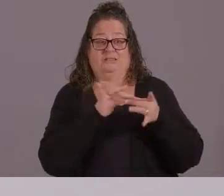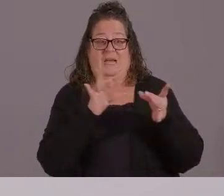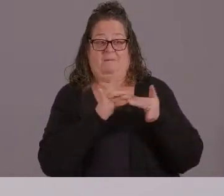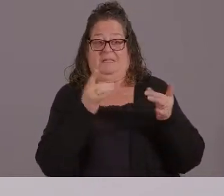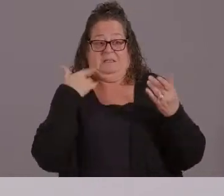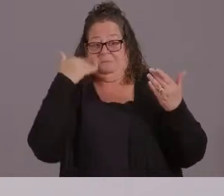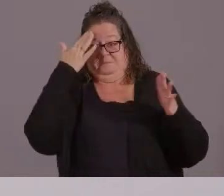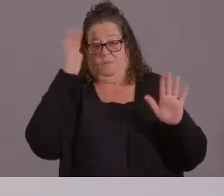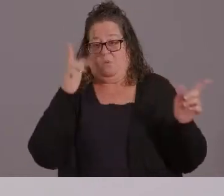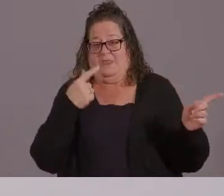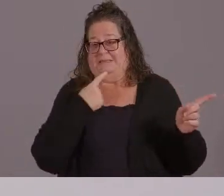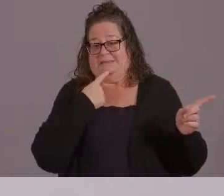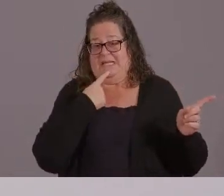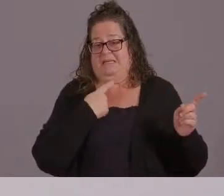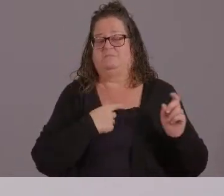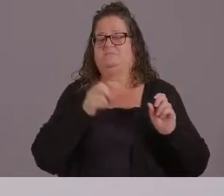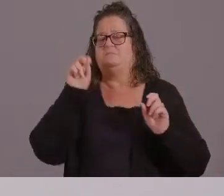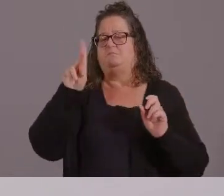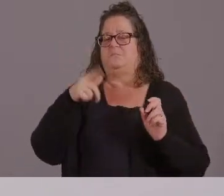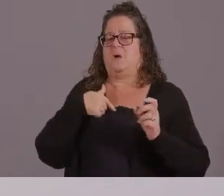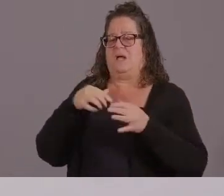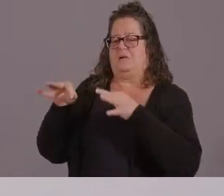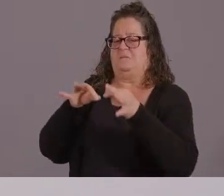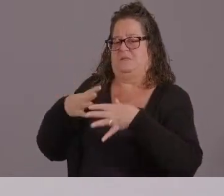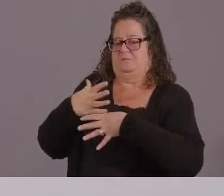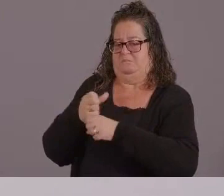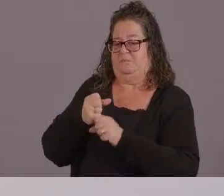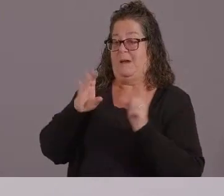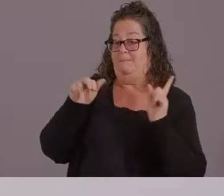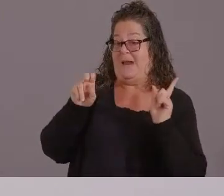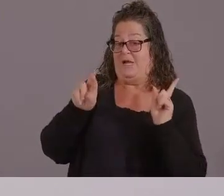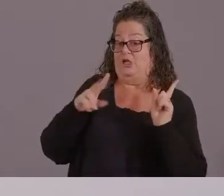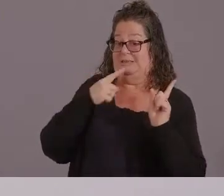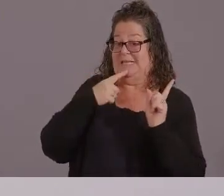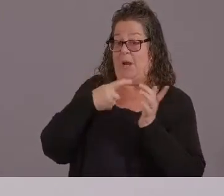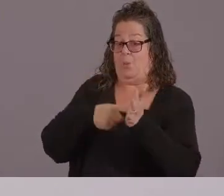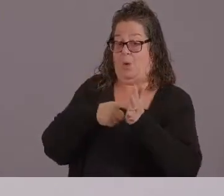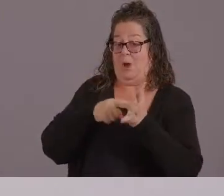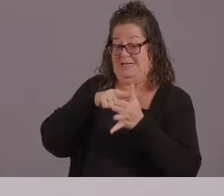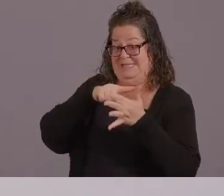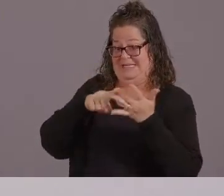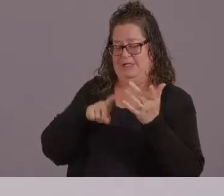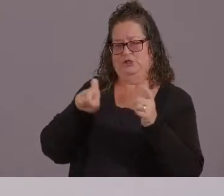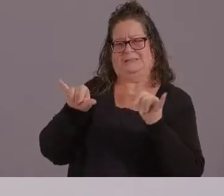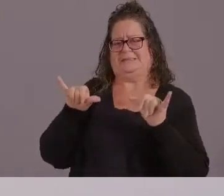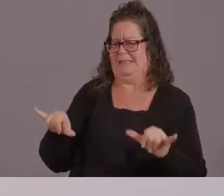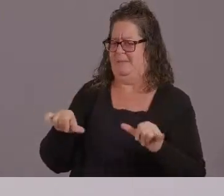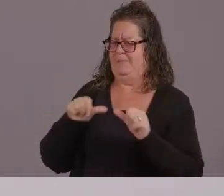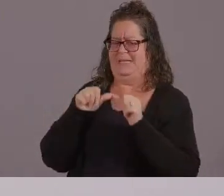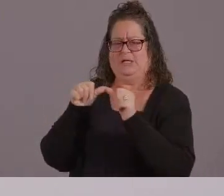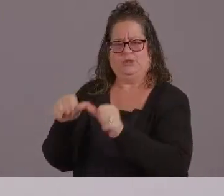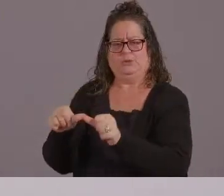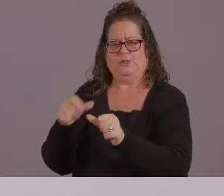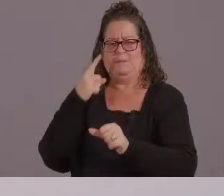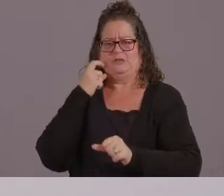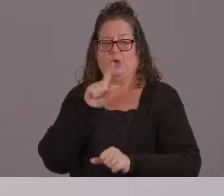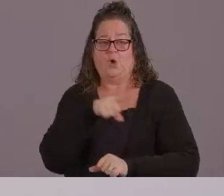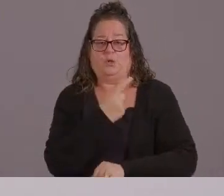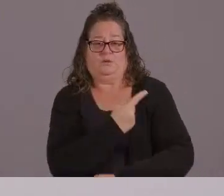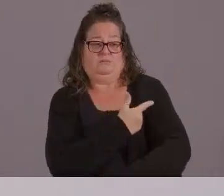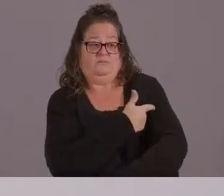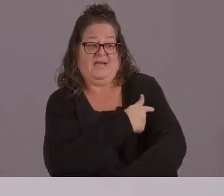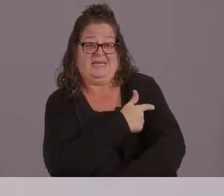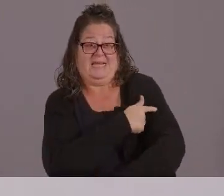To summarize, they said the mandate should remain in place because of the 20% or so that we vaccinated so far. It's not time to roll back